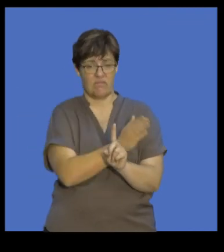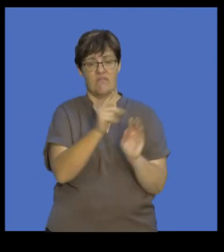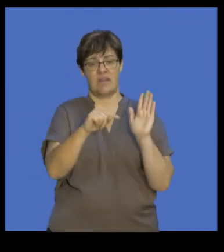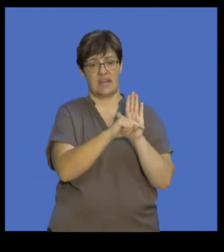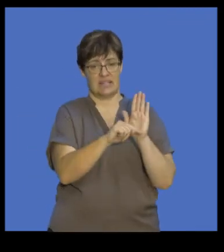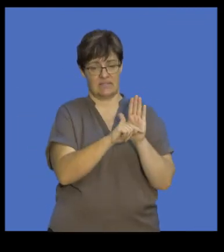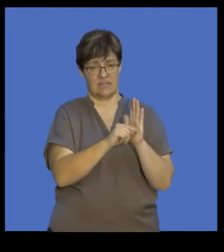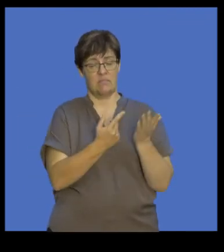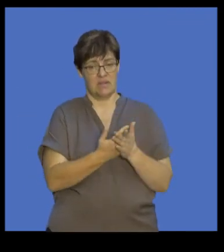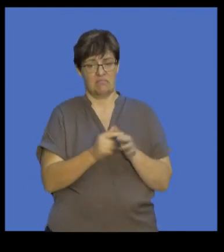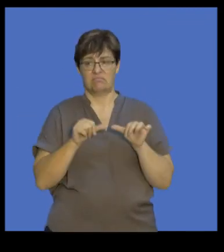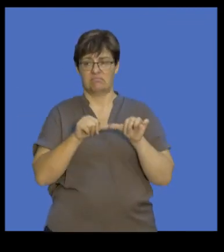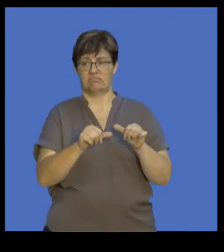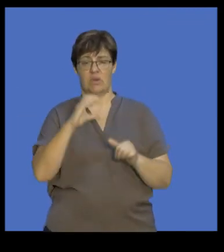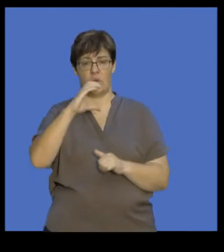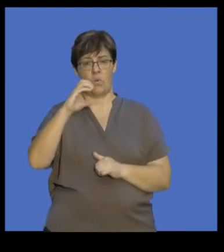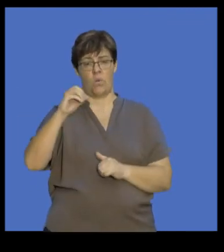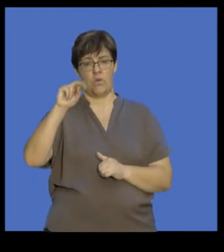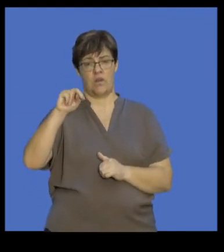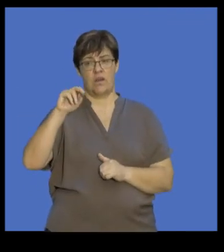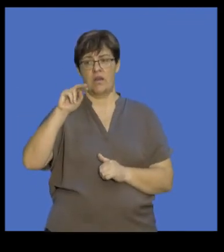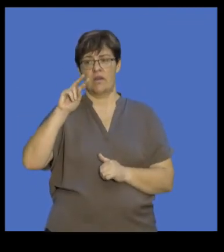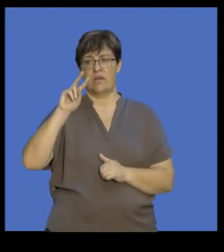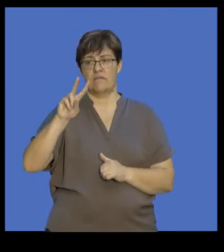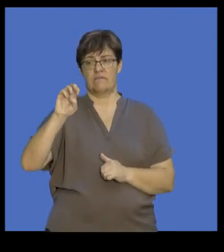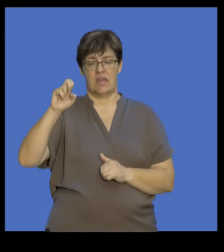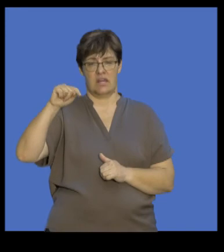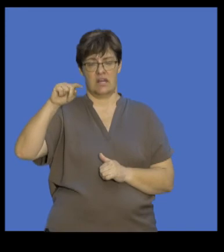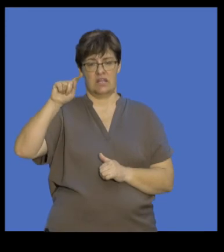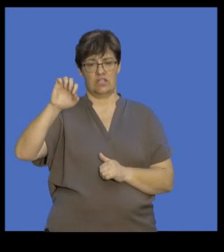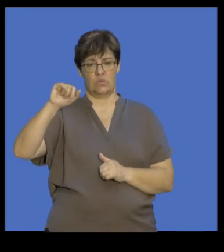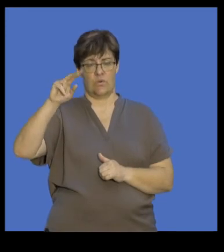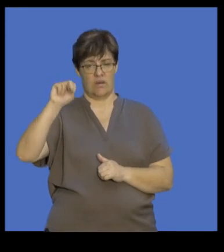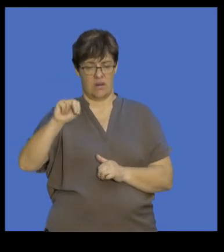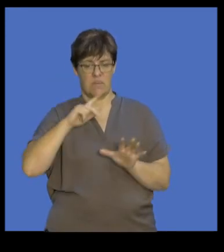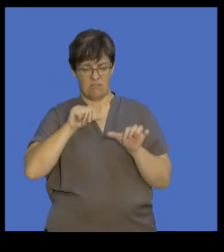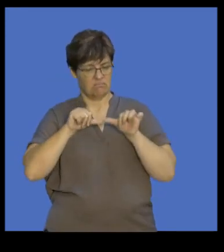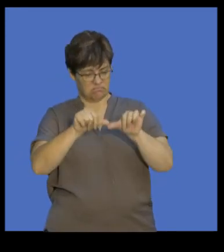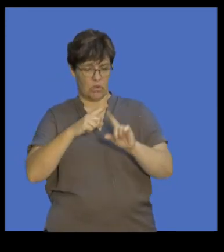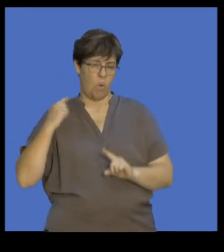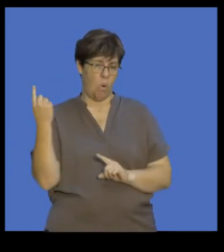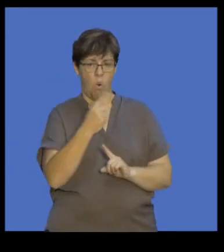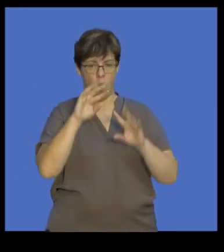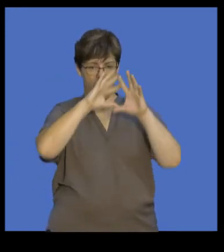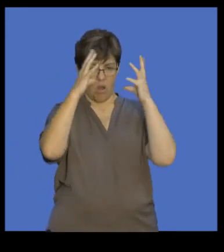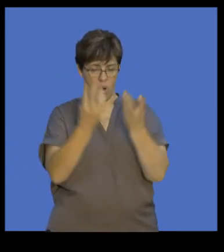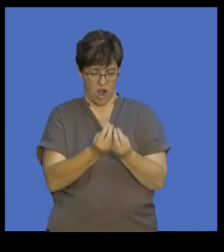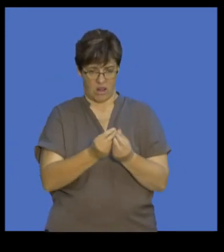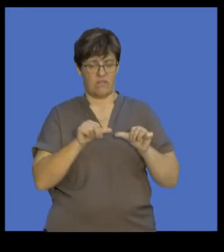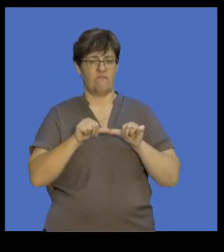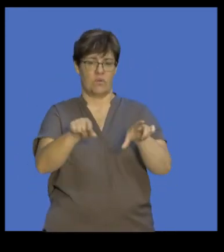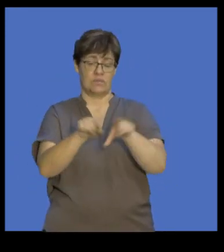positive to negative. So that's convention. Okay. So that we're talking about